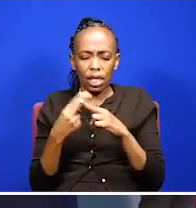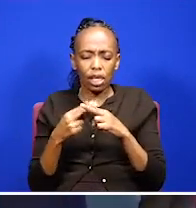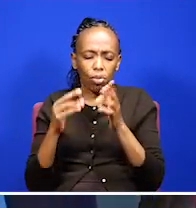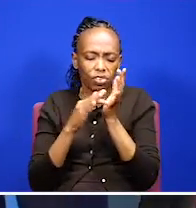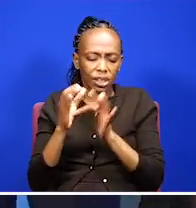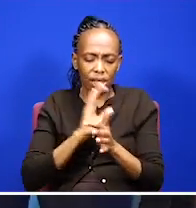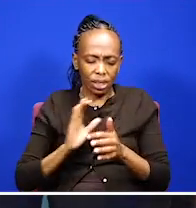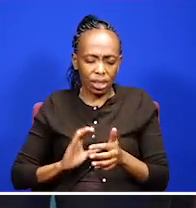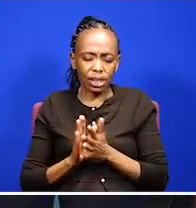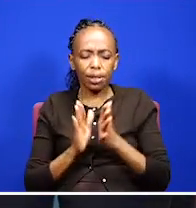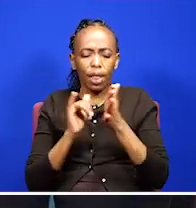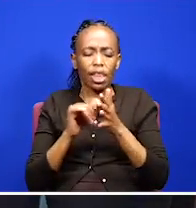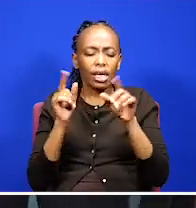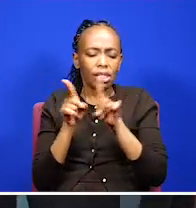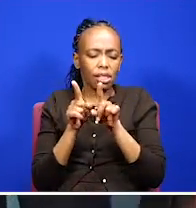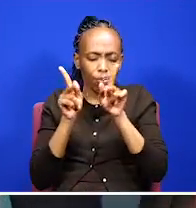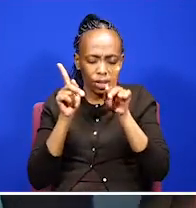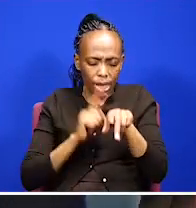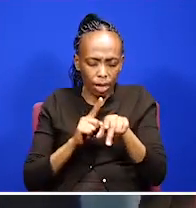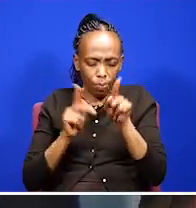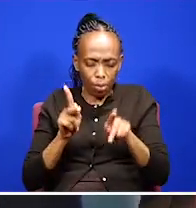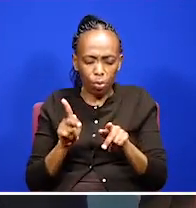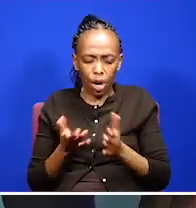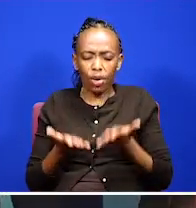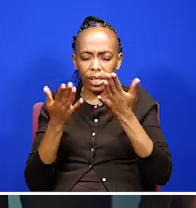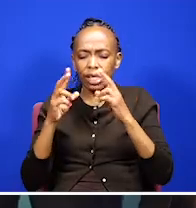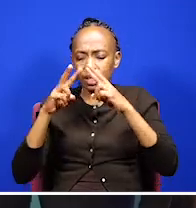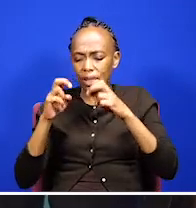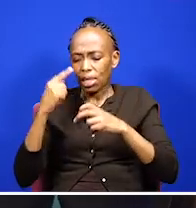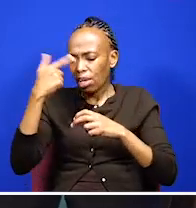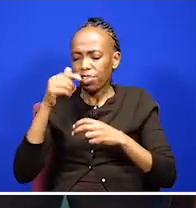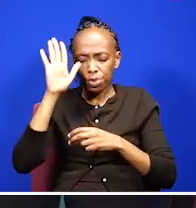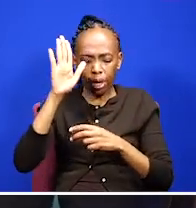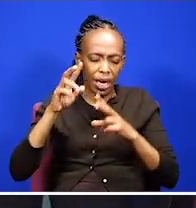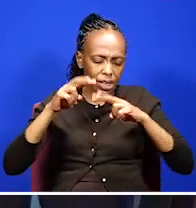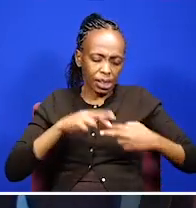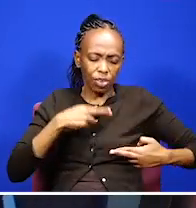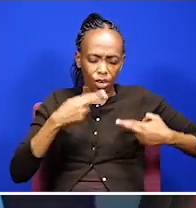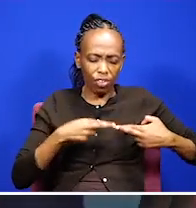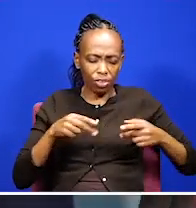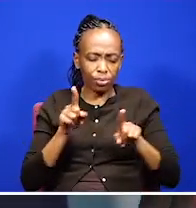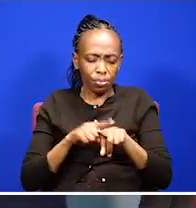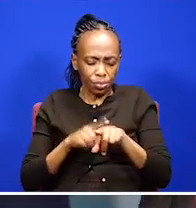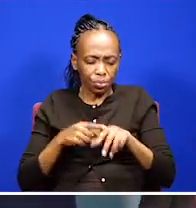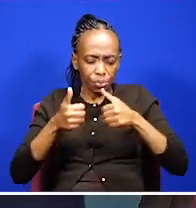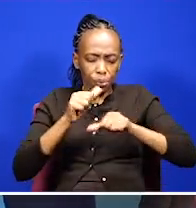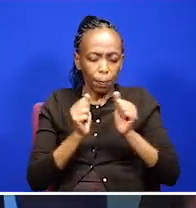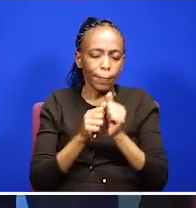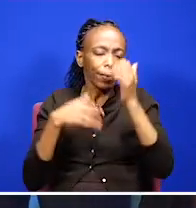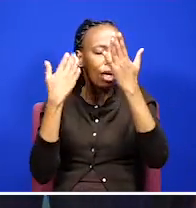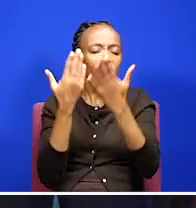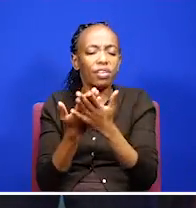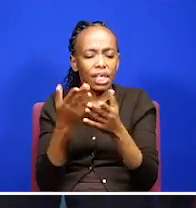Jesus Christ that as your people arise and seek your face and seek revival, as we respond with